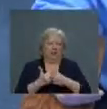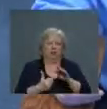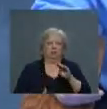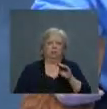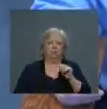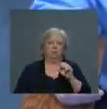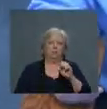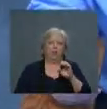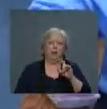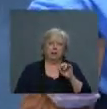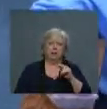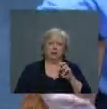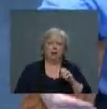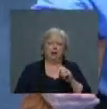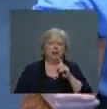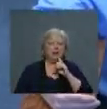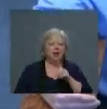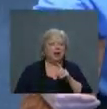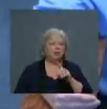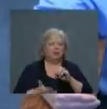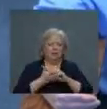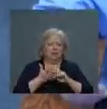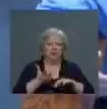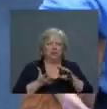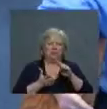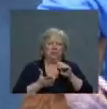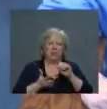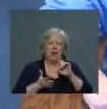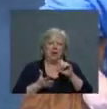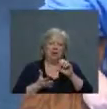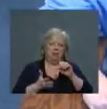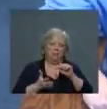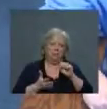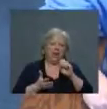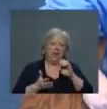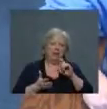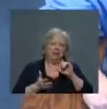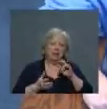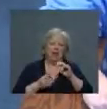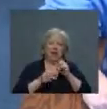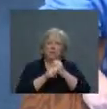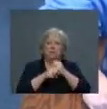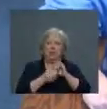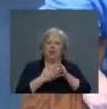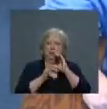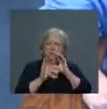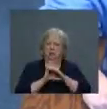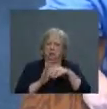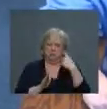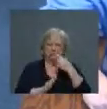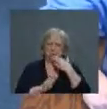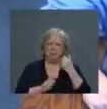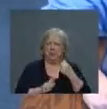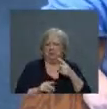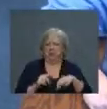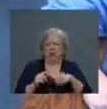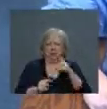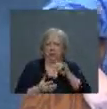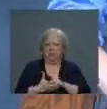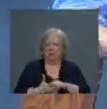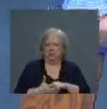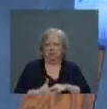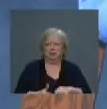Baseline, they've actually took part of Baseline to make that picture look better. Well, that ain't going to work. That's a state highway. You can't do